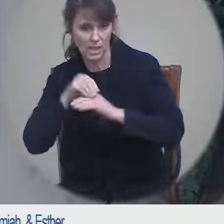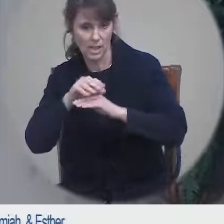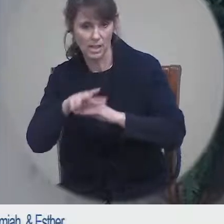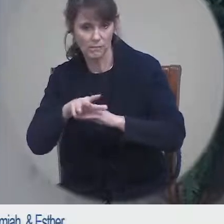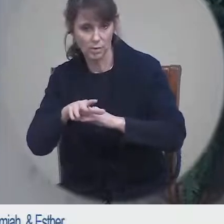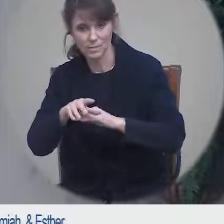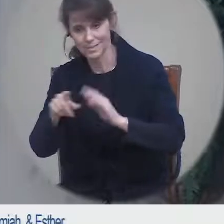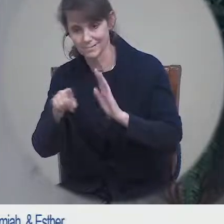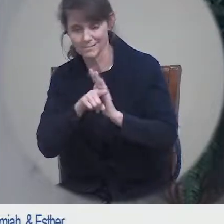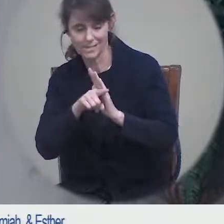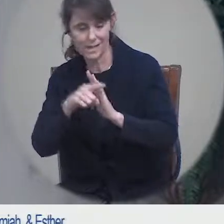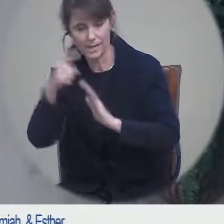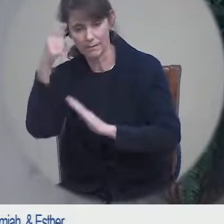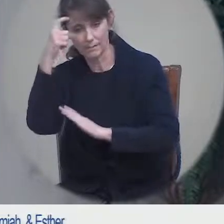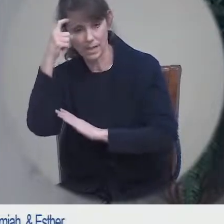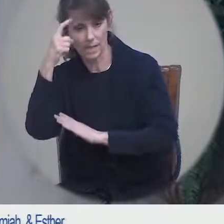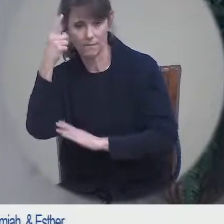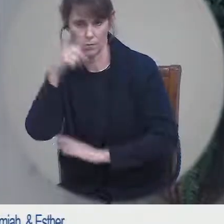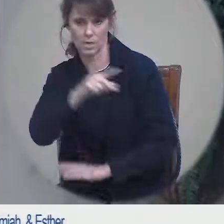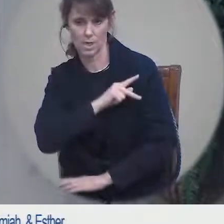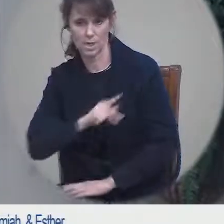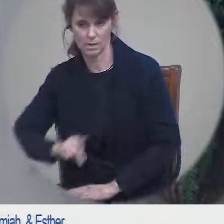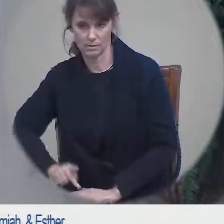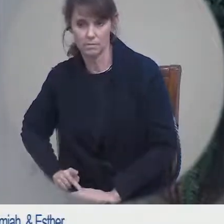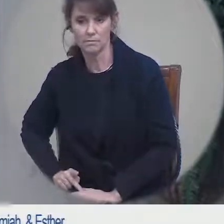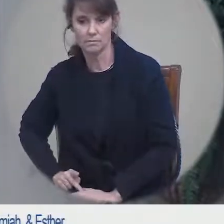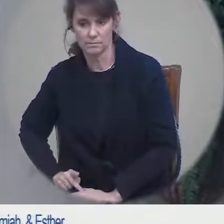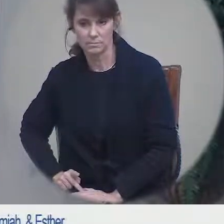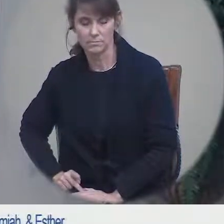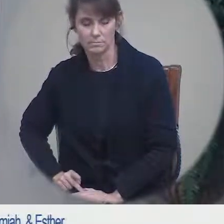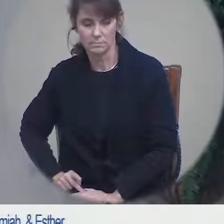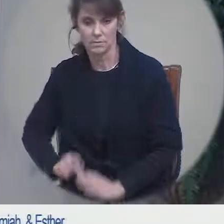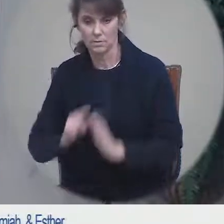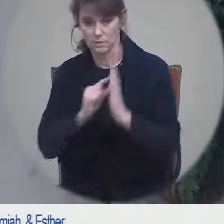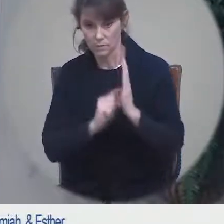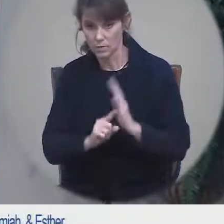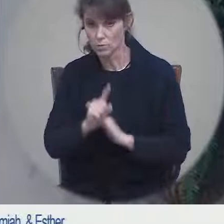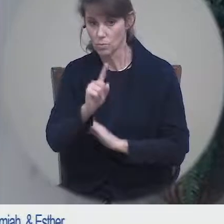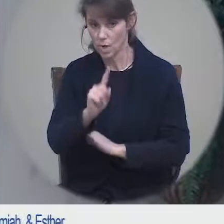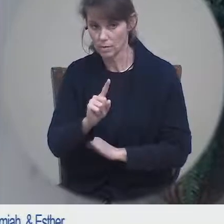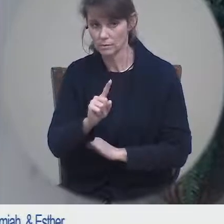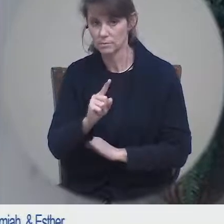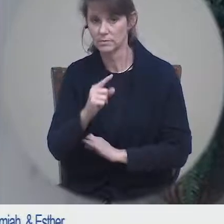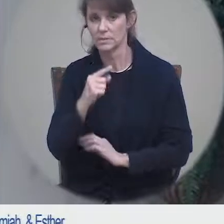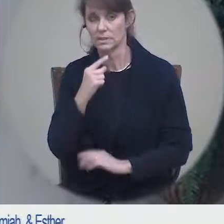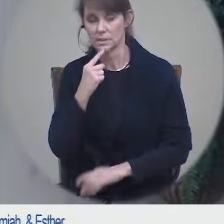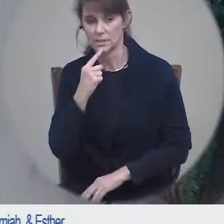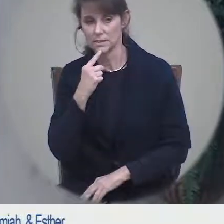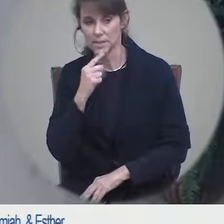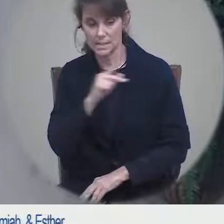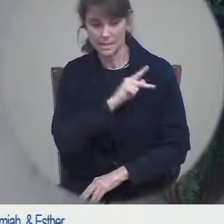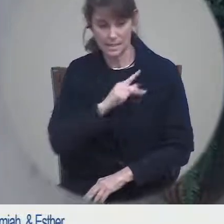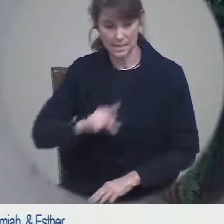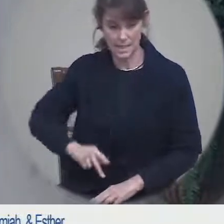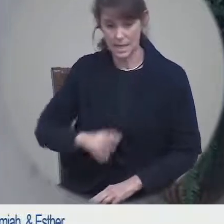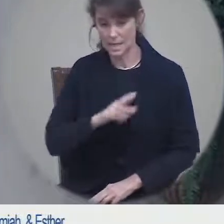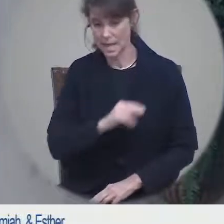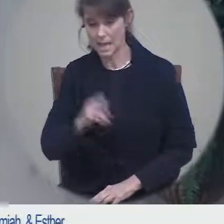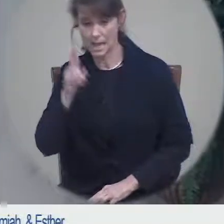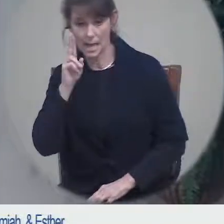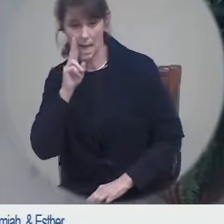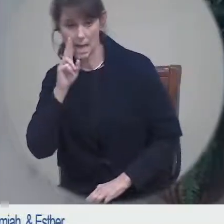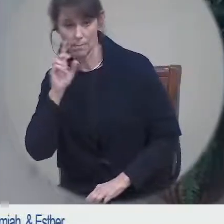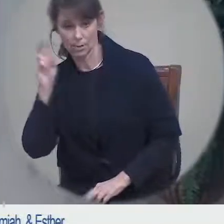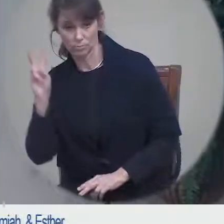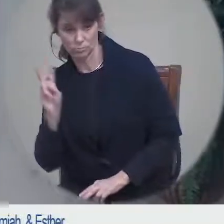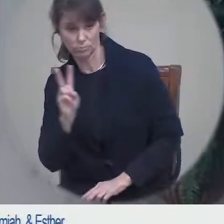they come to the banquet, and it says in verse 1 that now the king and Haman came to drink wine with Esther the queen, and then it was on